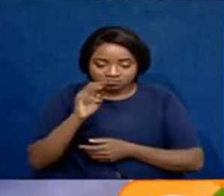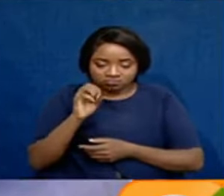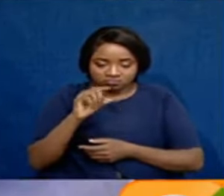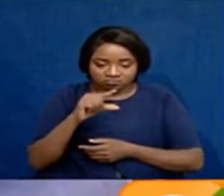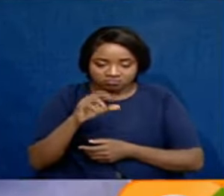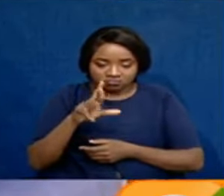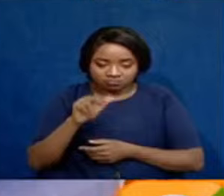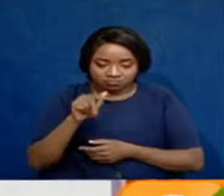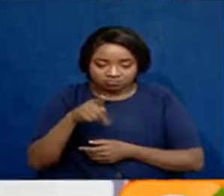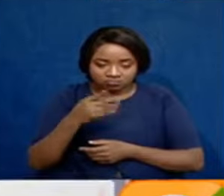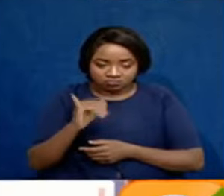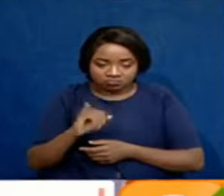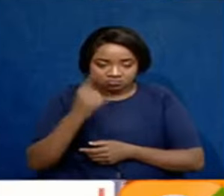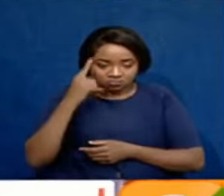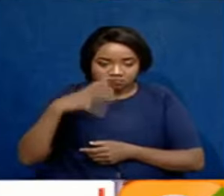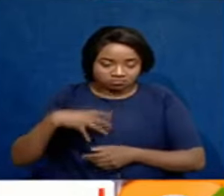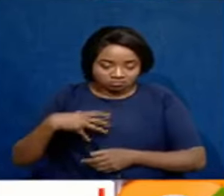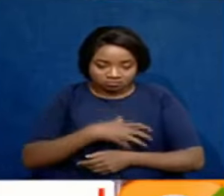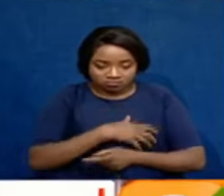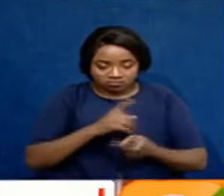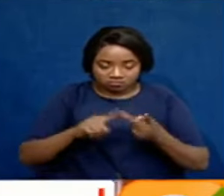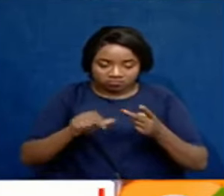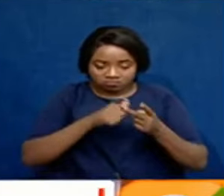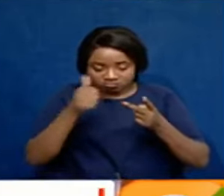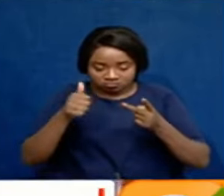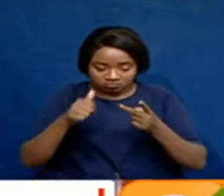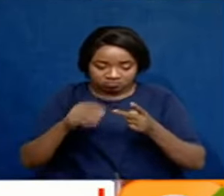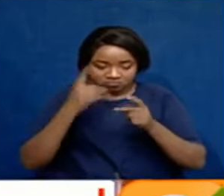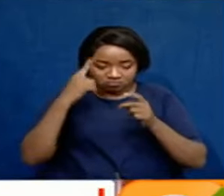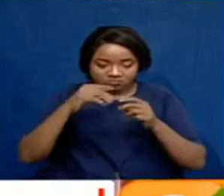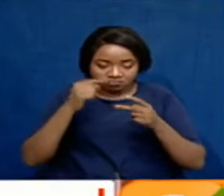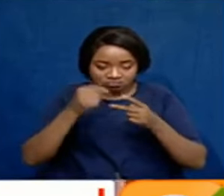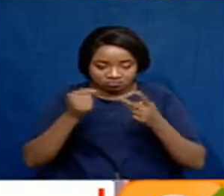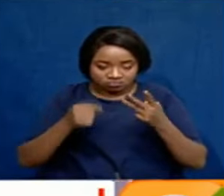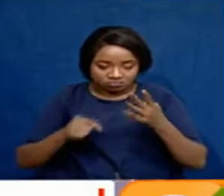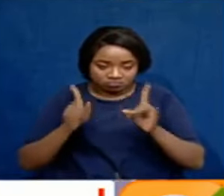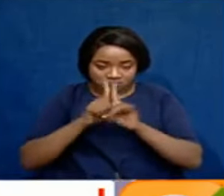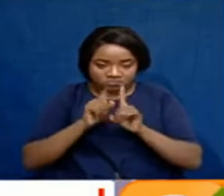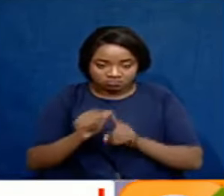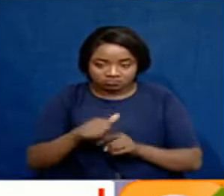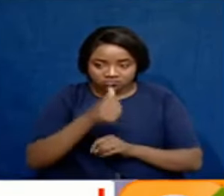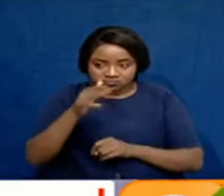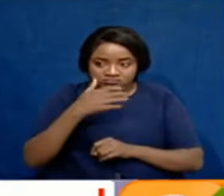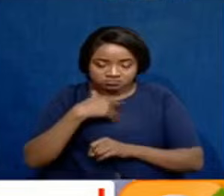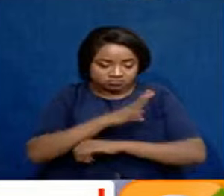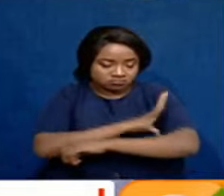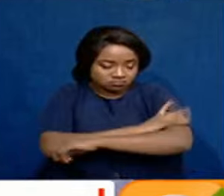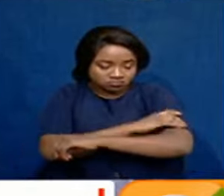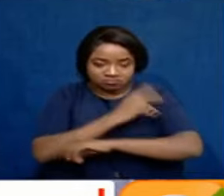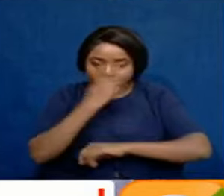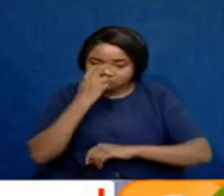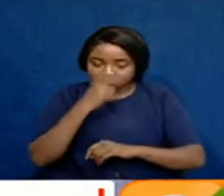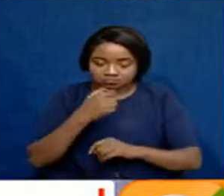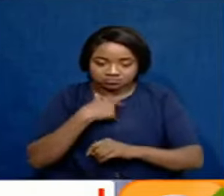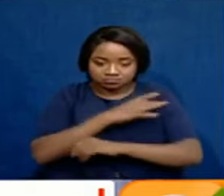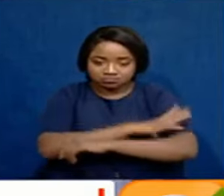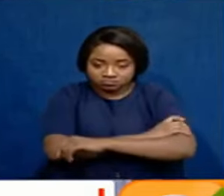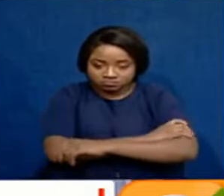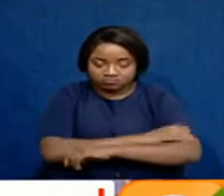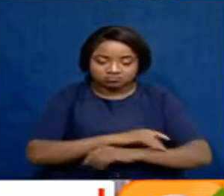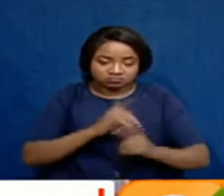also have fluoroscopy for other, to check for other things. And for those who have hypertension or suspicion, there's cover for